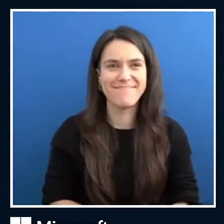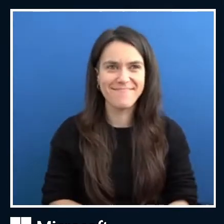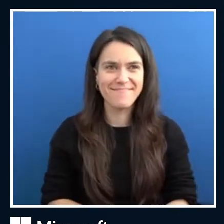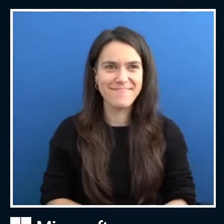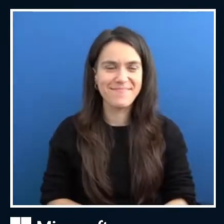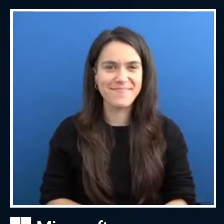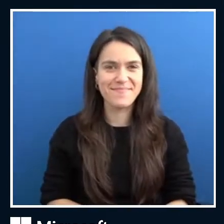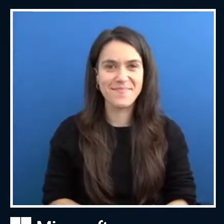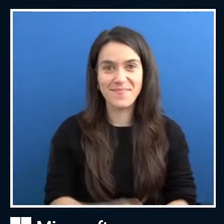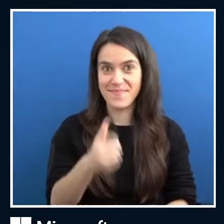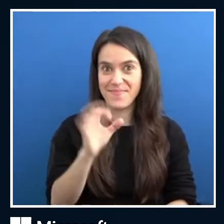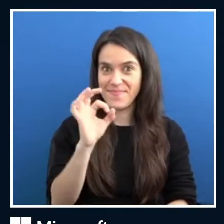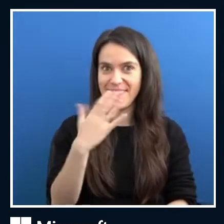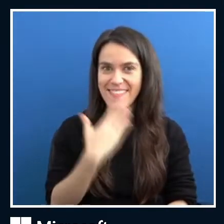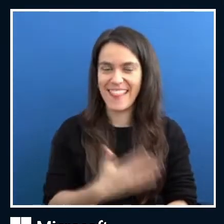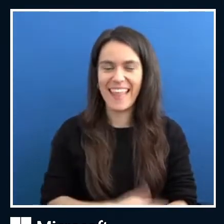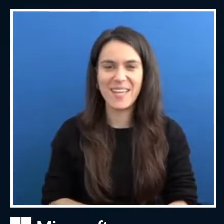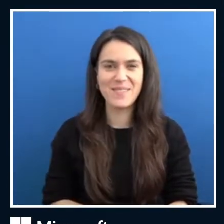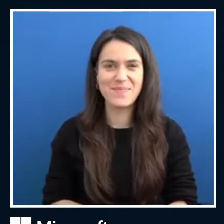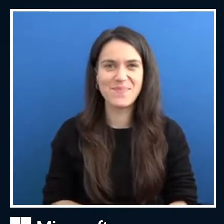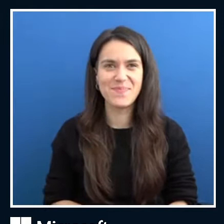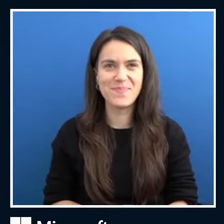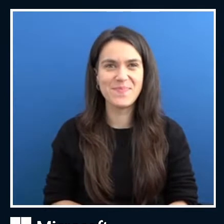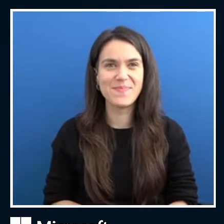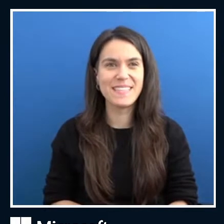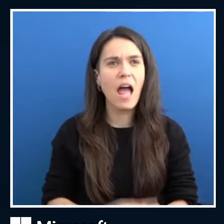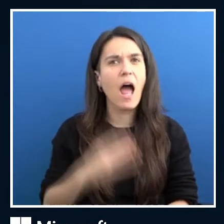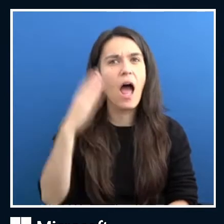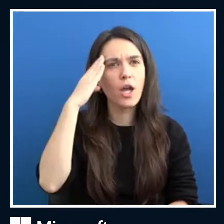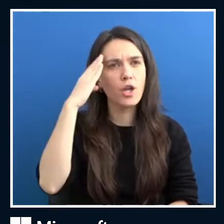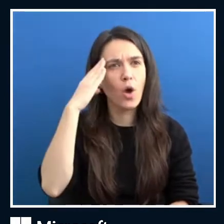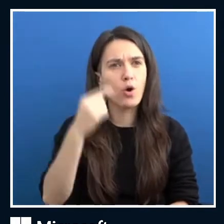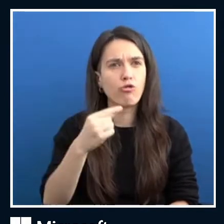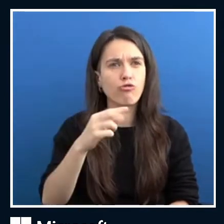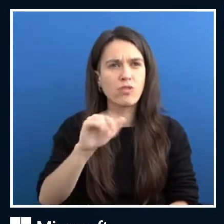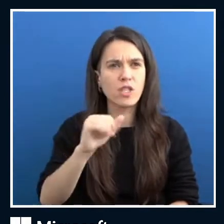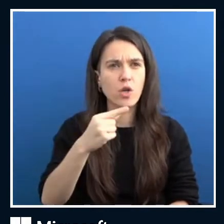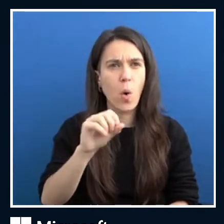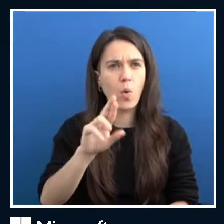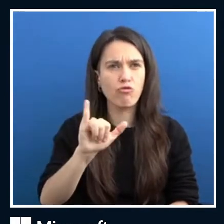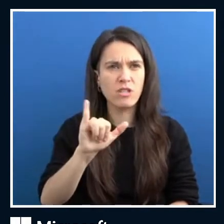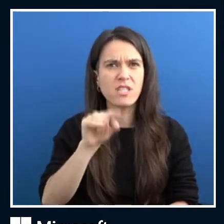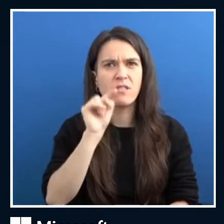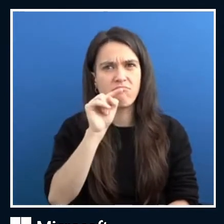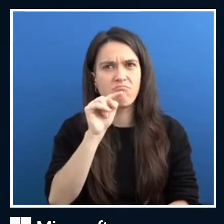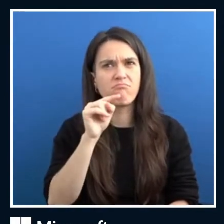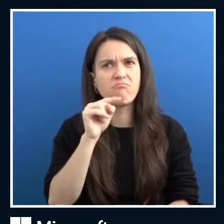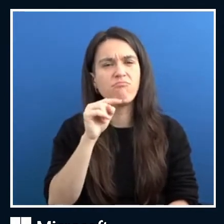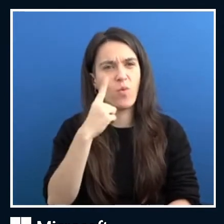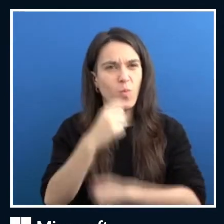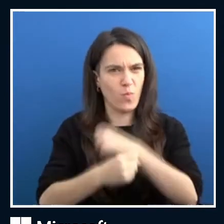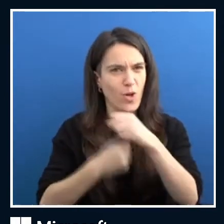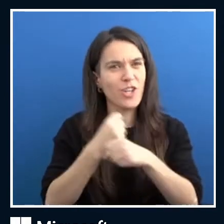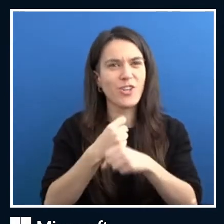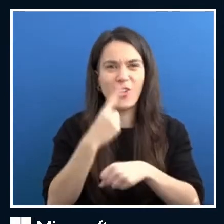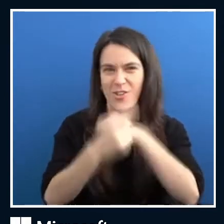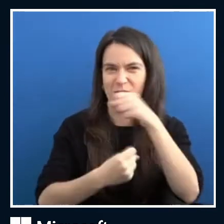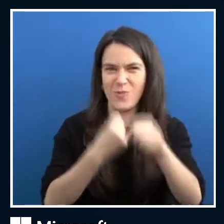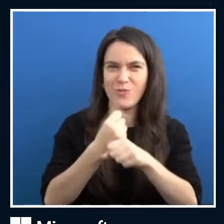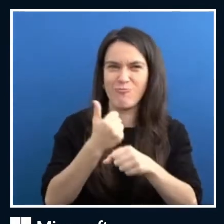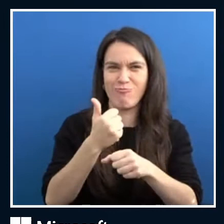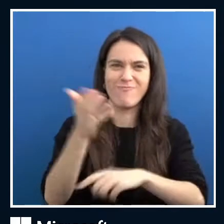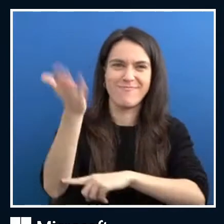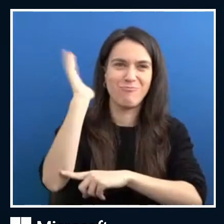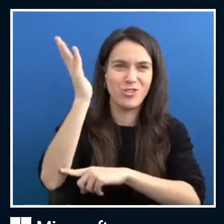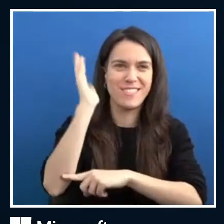Excellent. So I know, Grigory, that you have done, like every year, you are doing the great presentation about what has happened in the field of